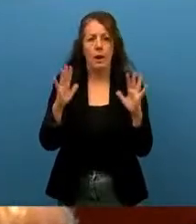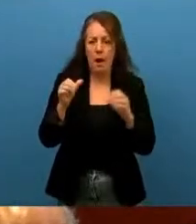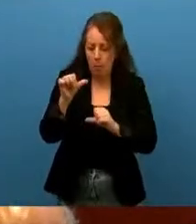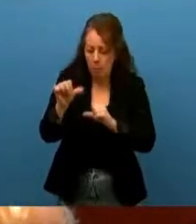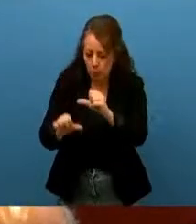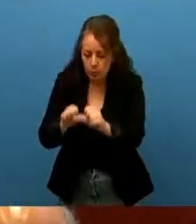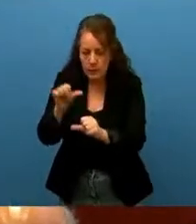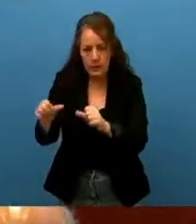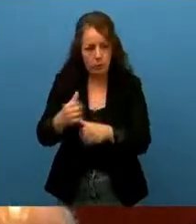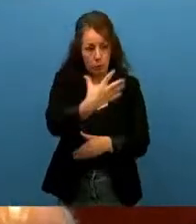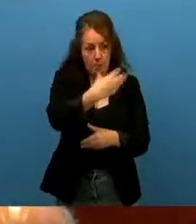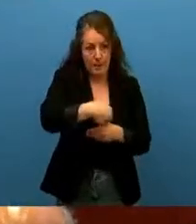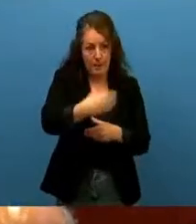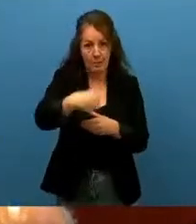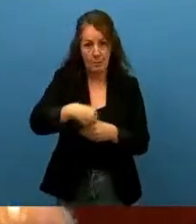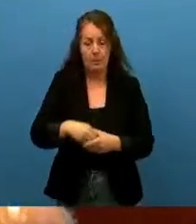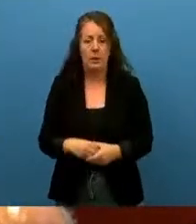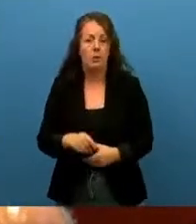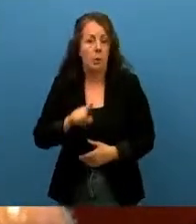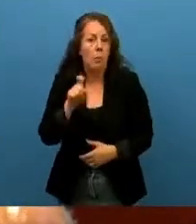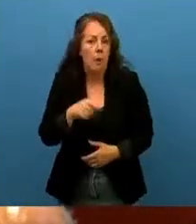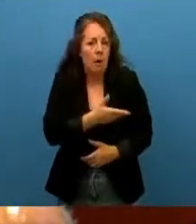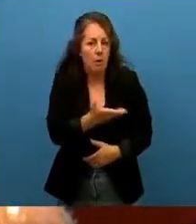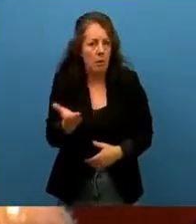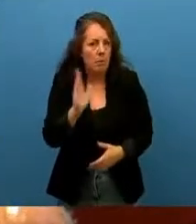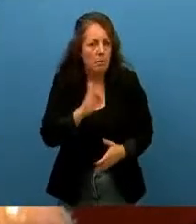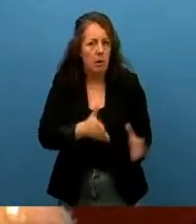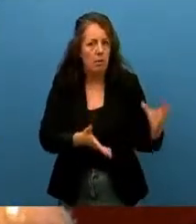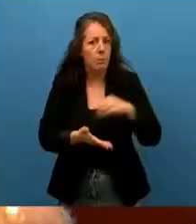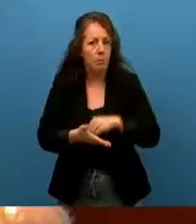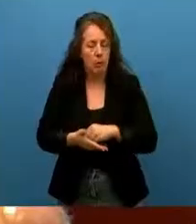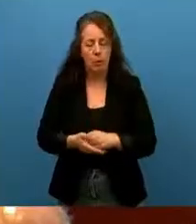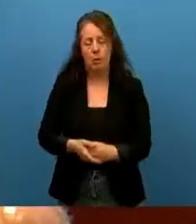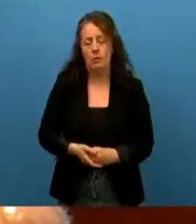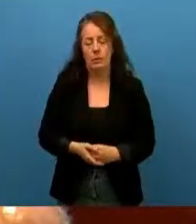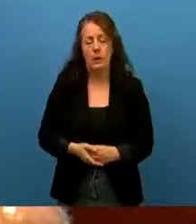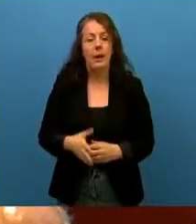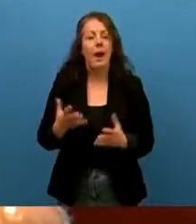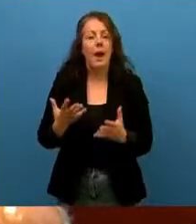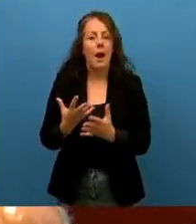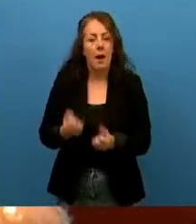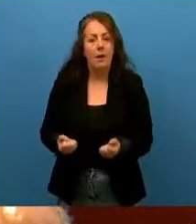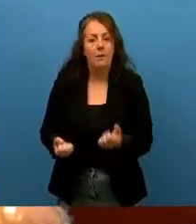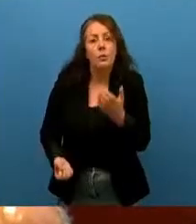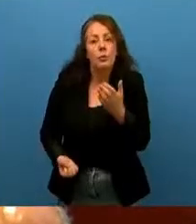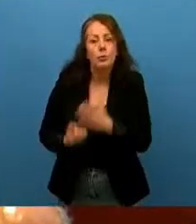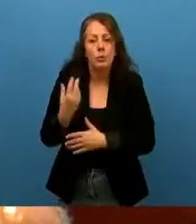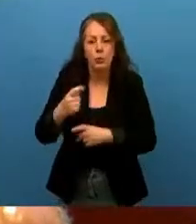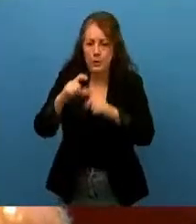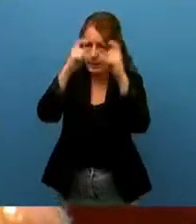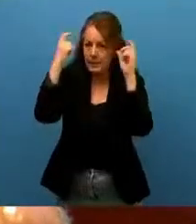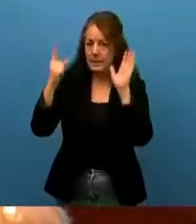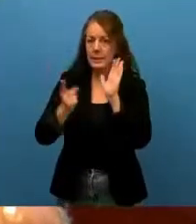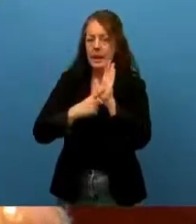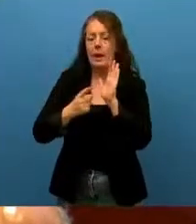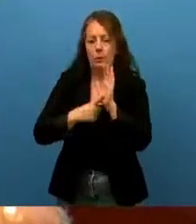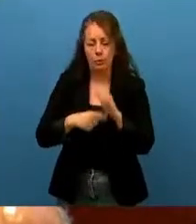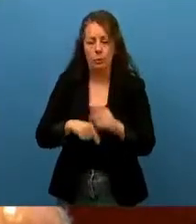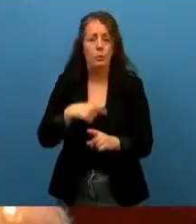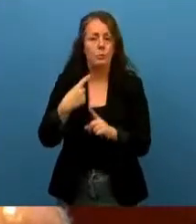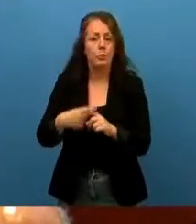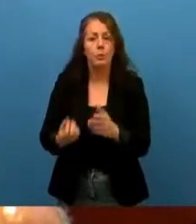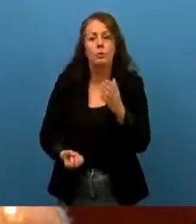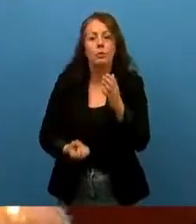participate under the new status in venues of the Human Rights Council that may address issues affecting them, including